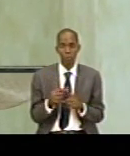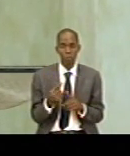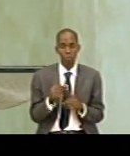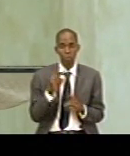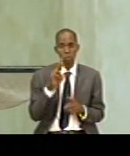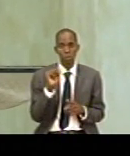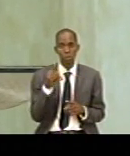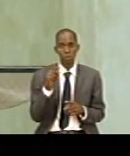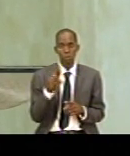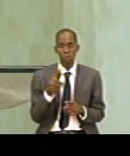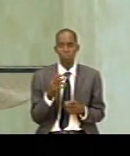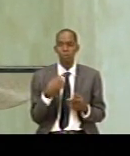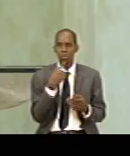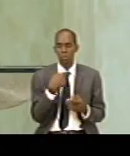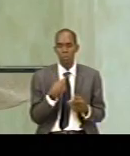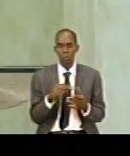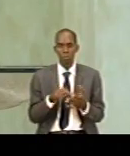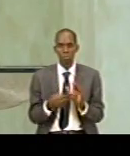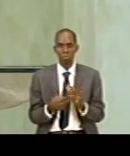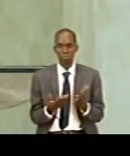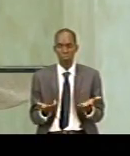Yes, a brother.